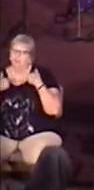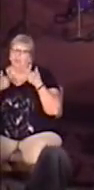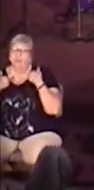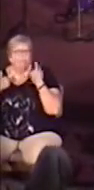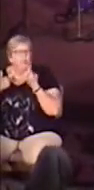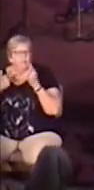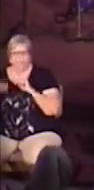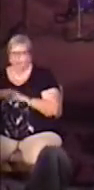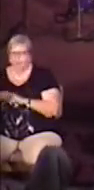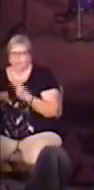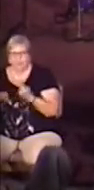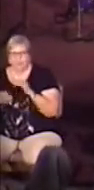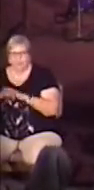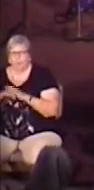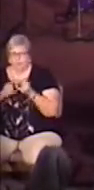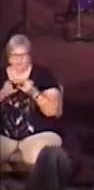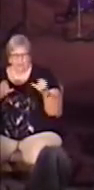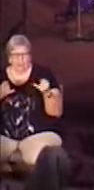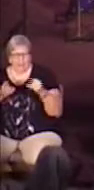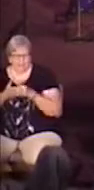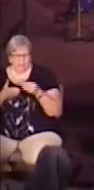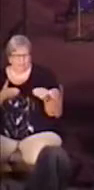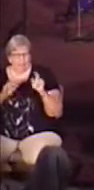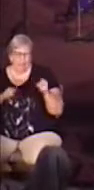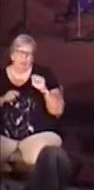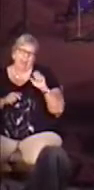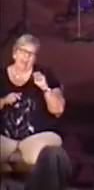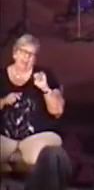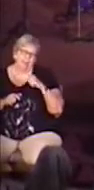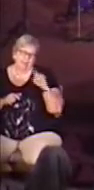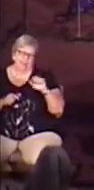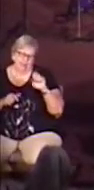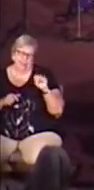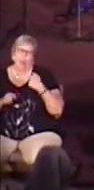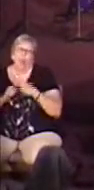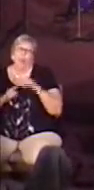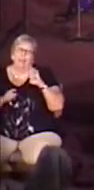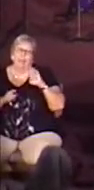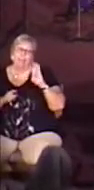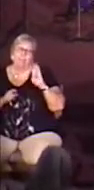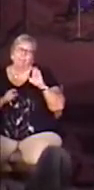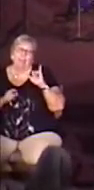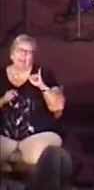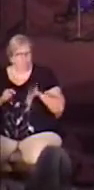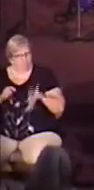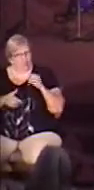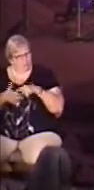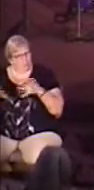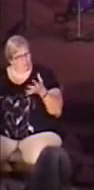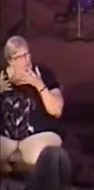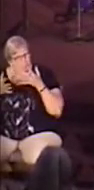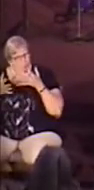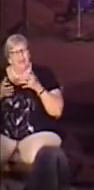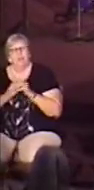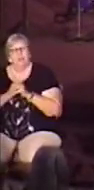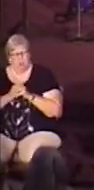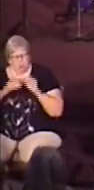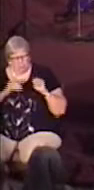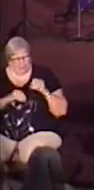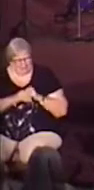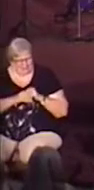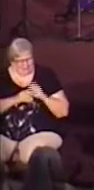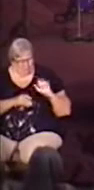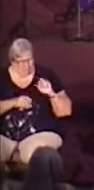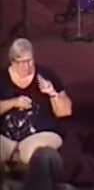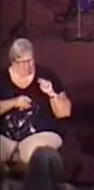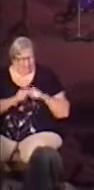something online to buy? You know, you go to Amazon, you go to eBay, and you find this item that you want, and so you put it in your cart, and you go to checkout,